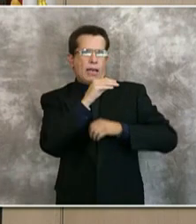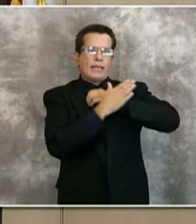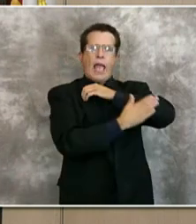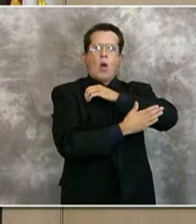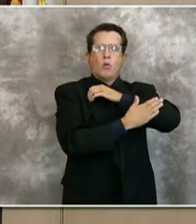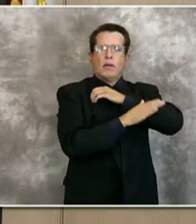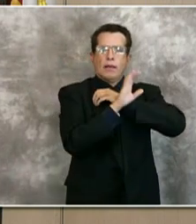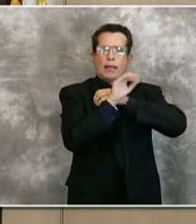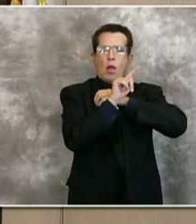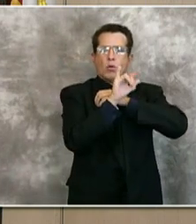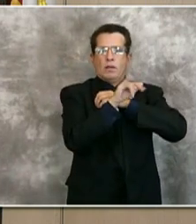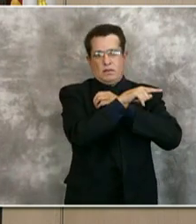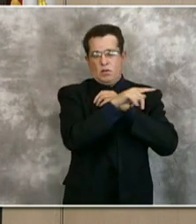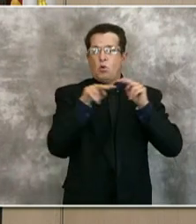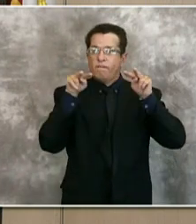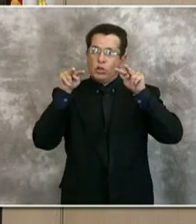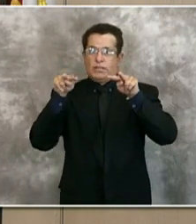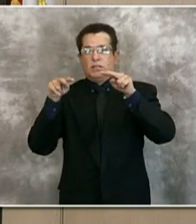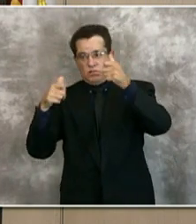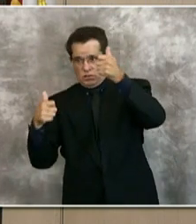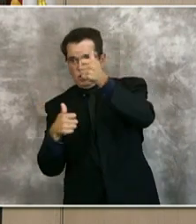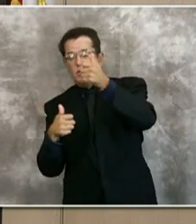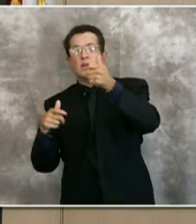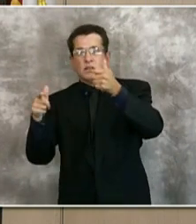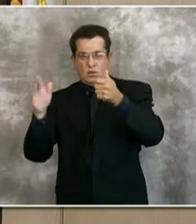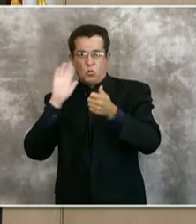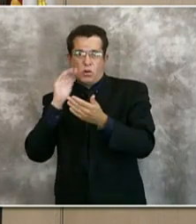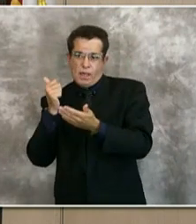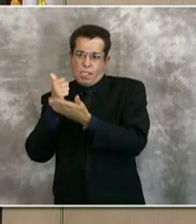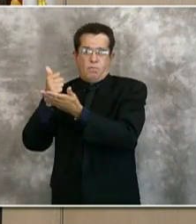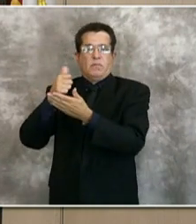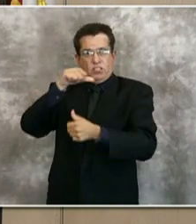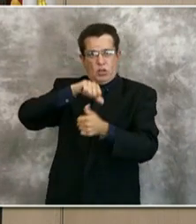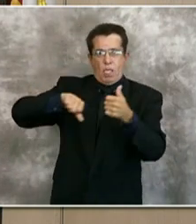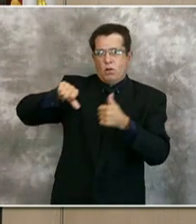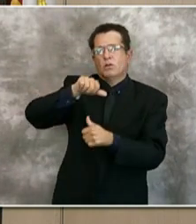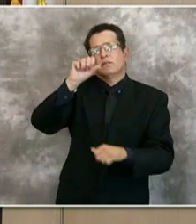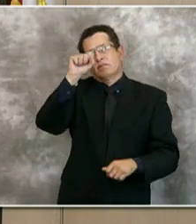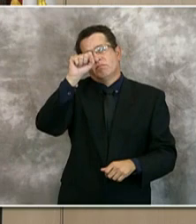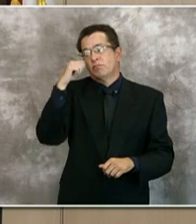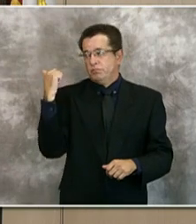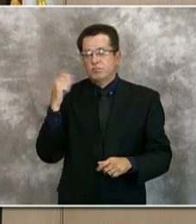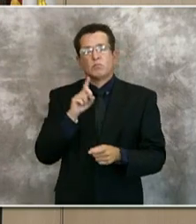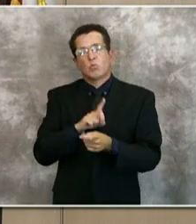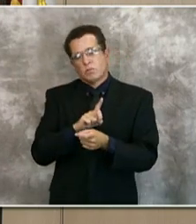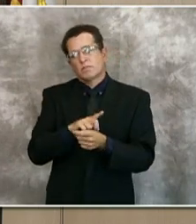county folks who would kind of oversee or assist with it? That is correct. That is correct.